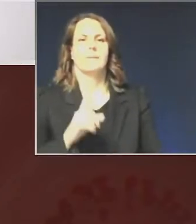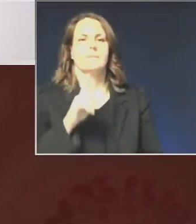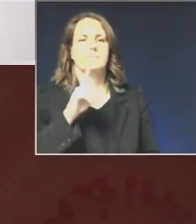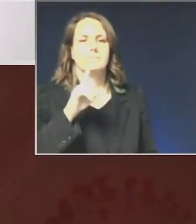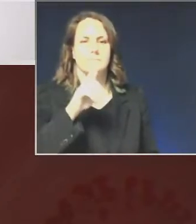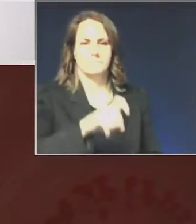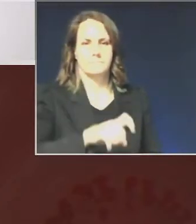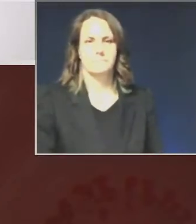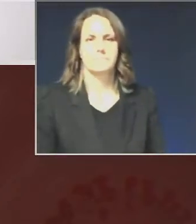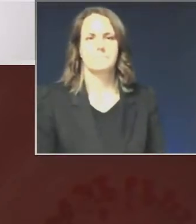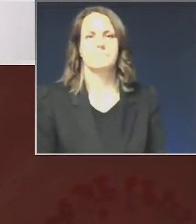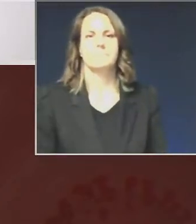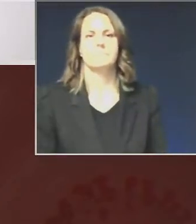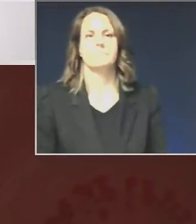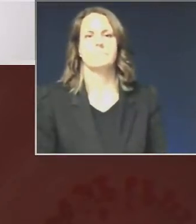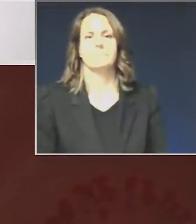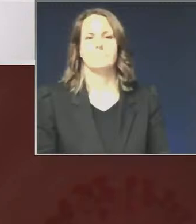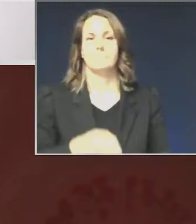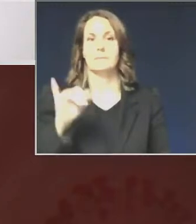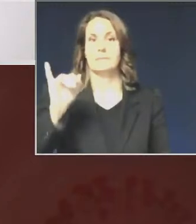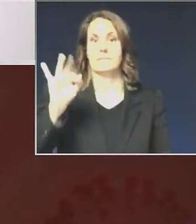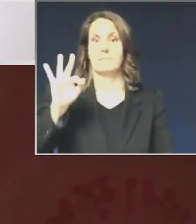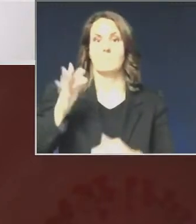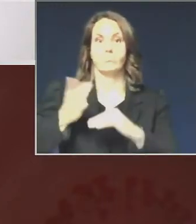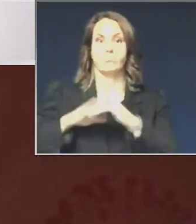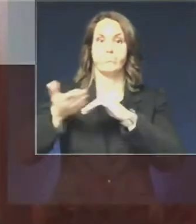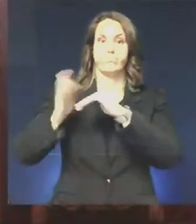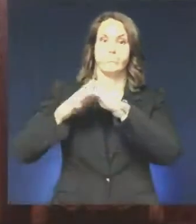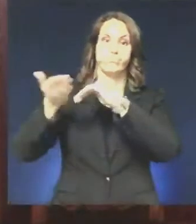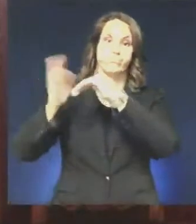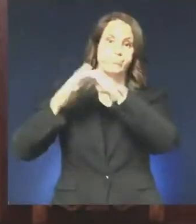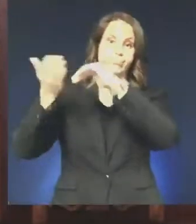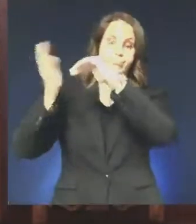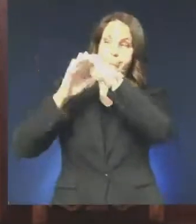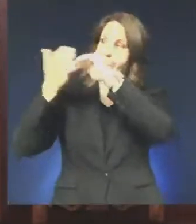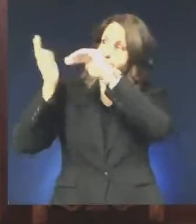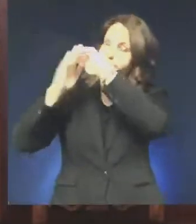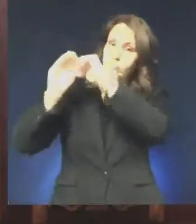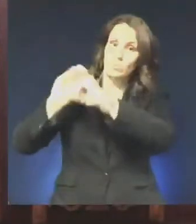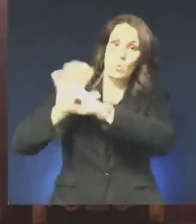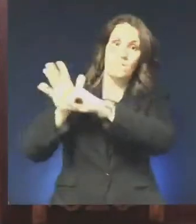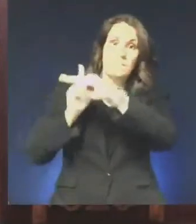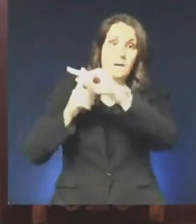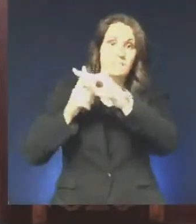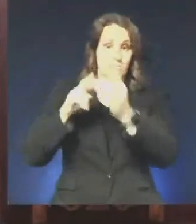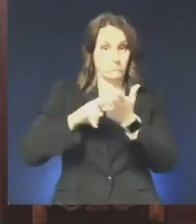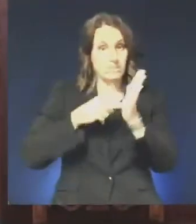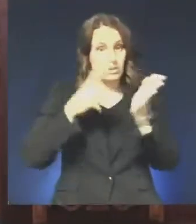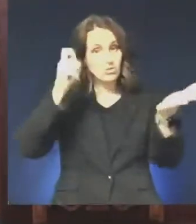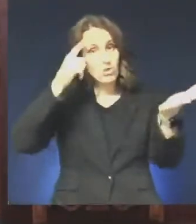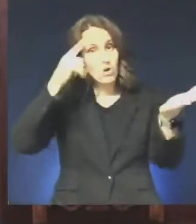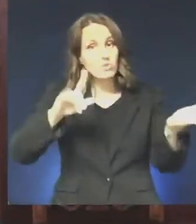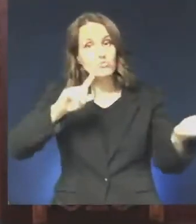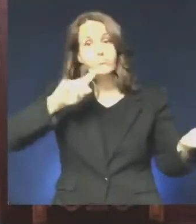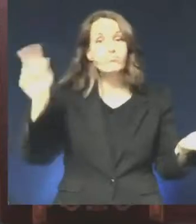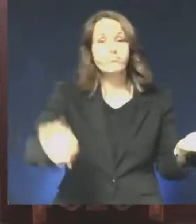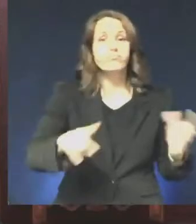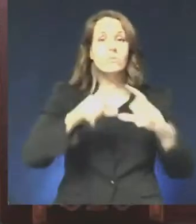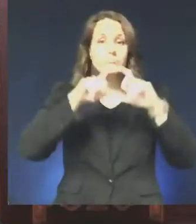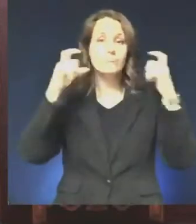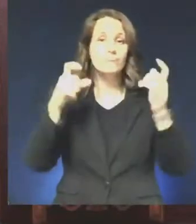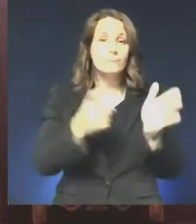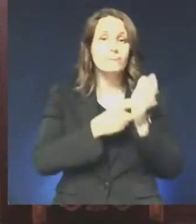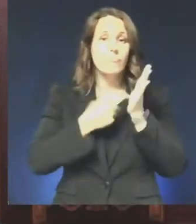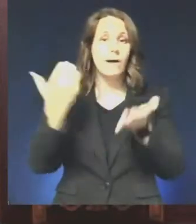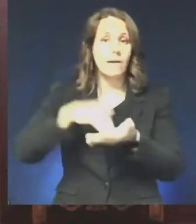Well, first of all, I know everybody wants to know the end game here, but the precursor